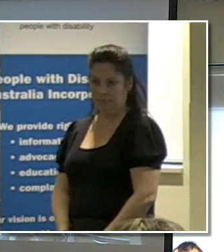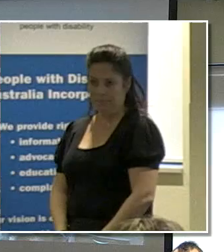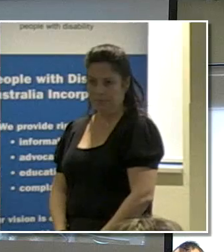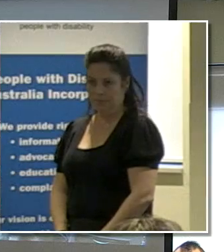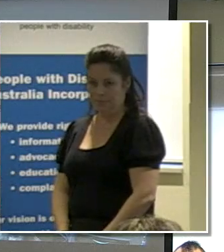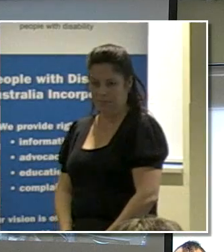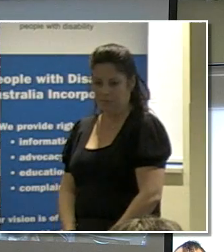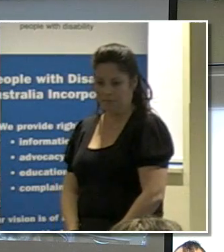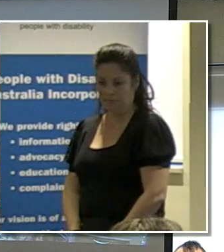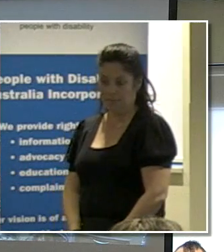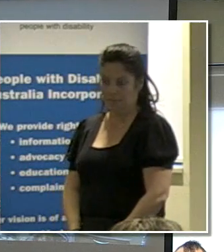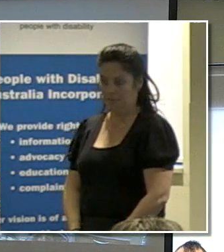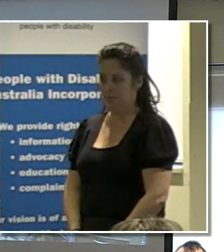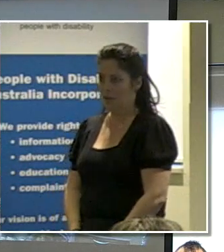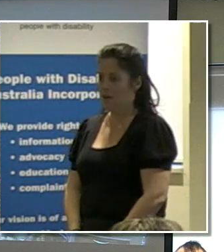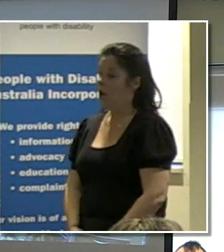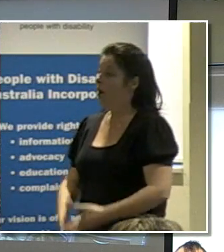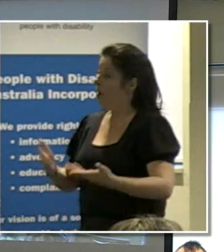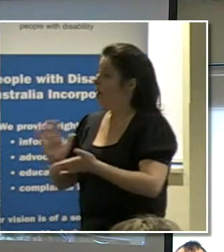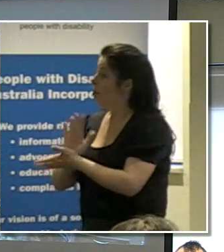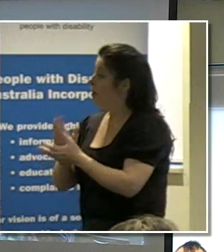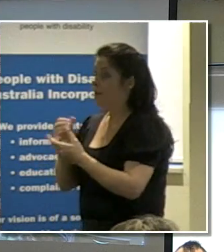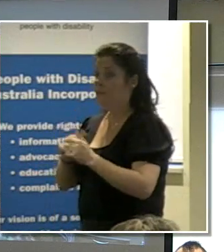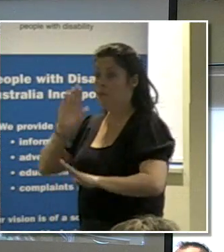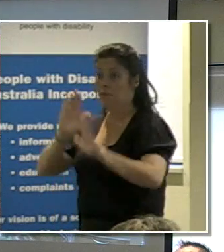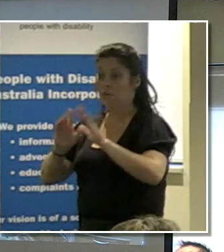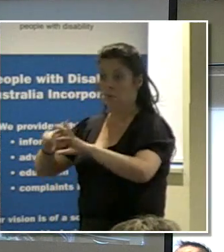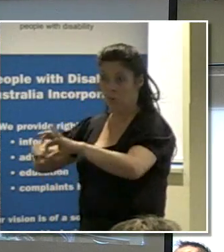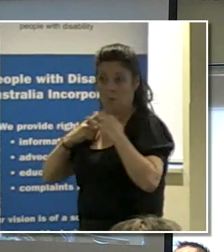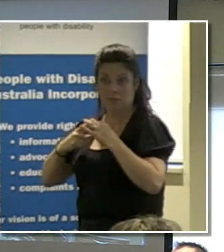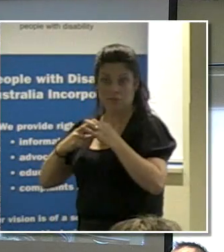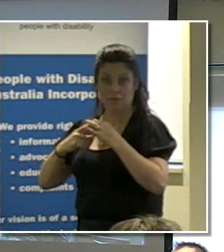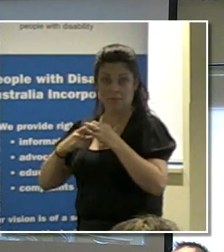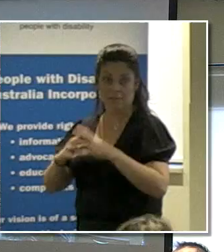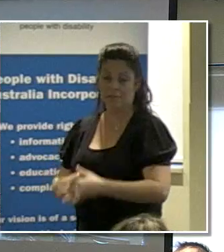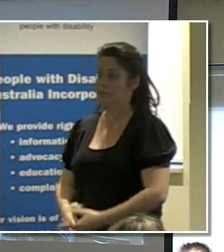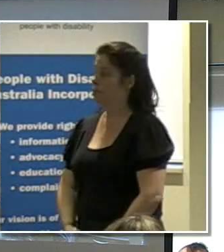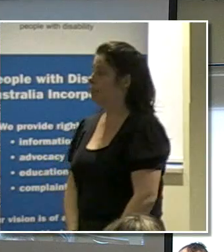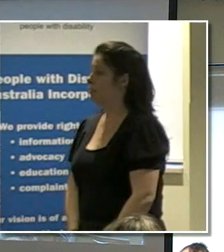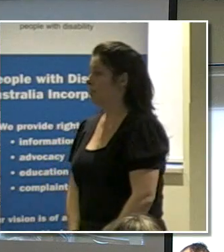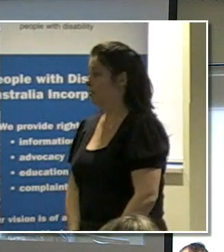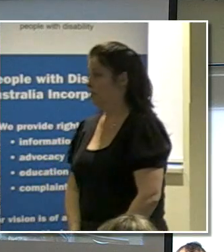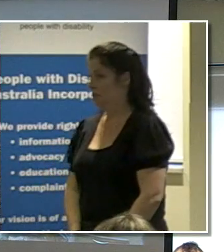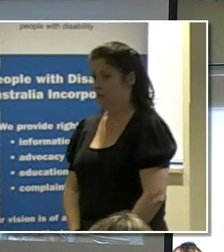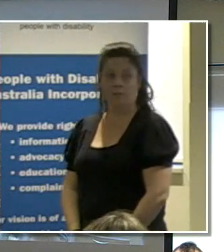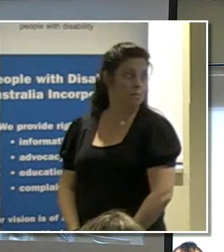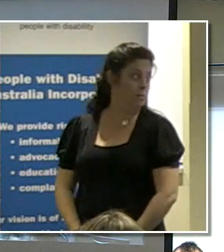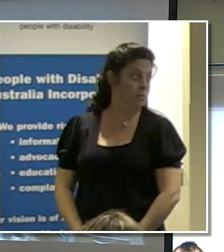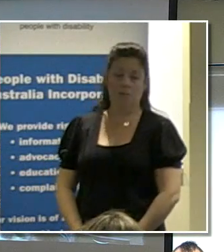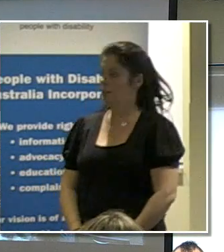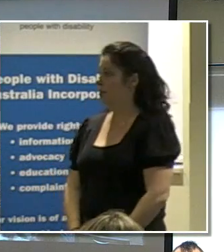And with that, if my voice holds up, I'm happy to take questions on my report. I think there's one